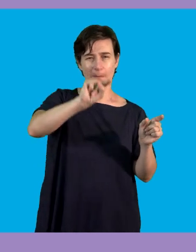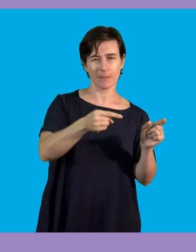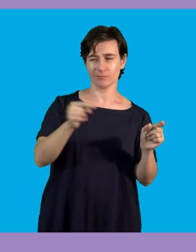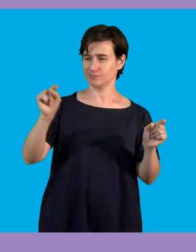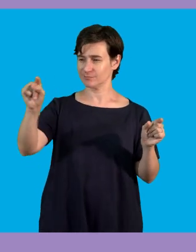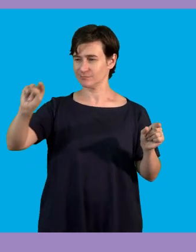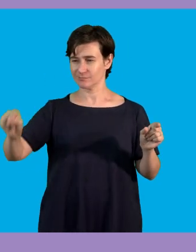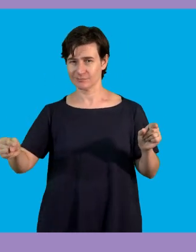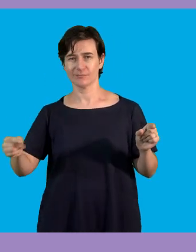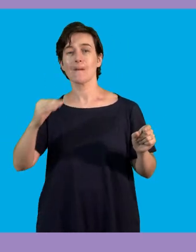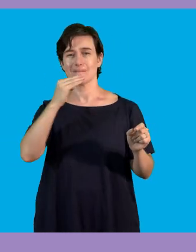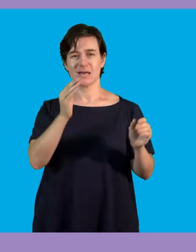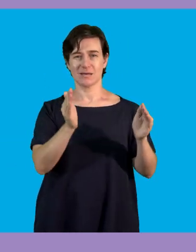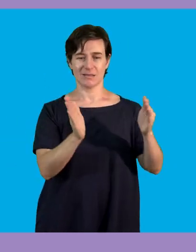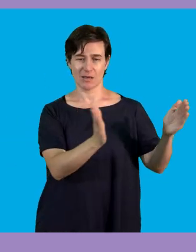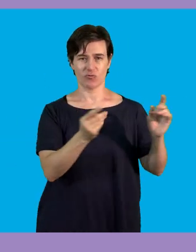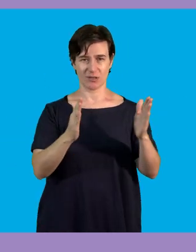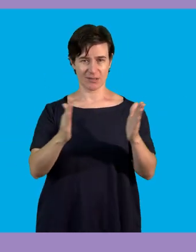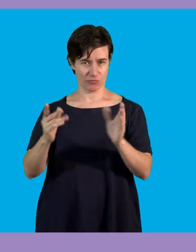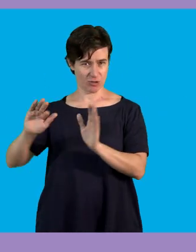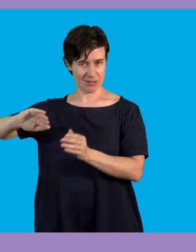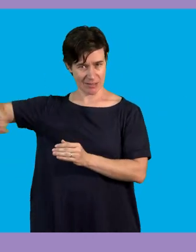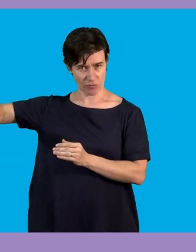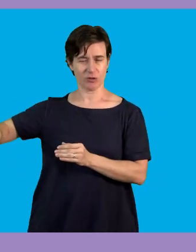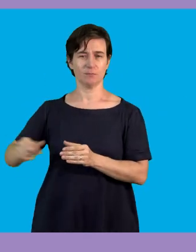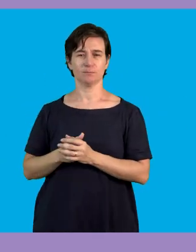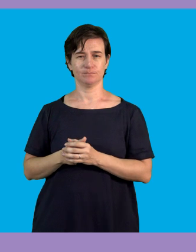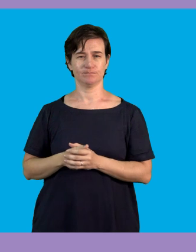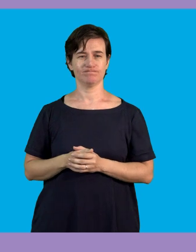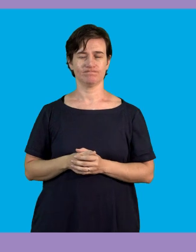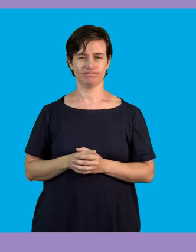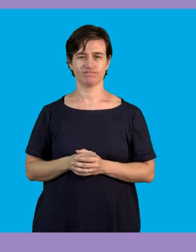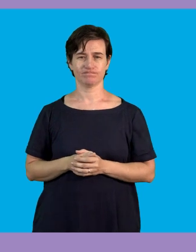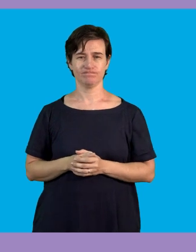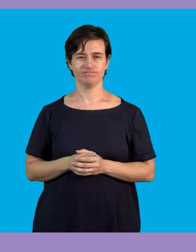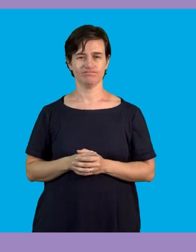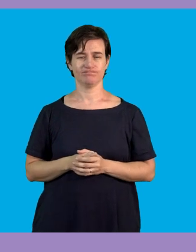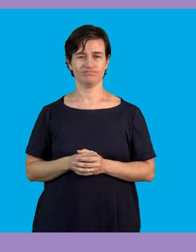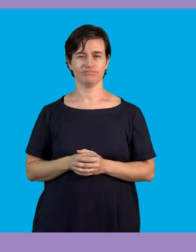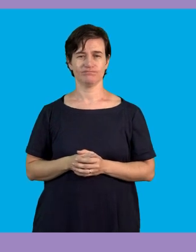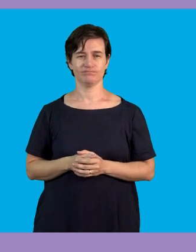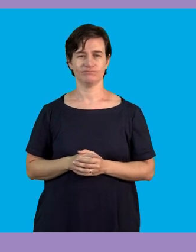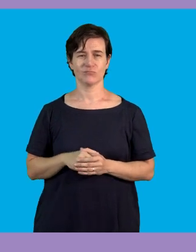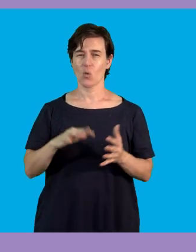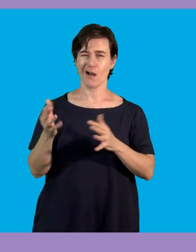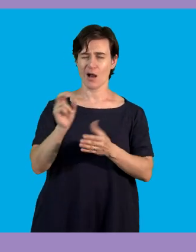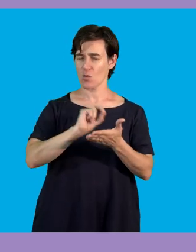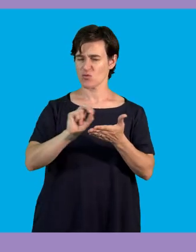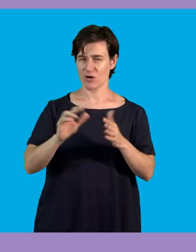we now can use those as, we can now write this in a mathematical way, which would